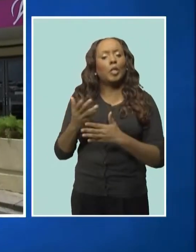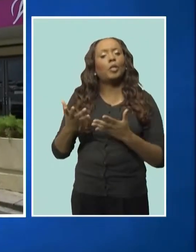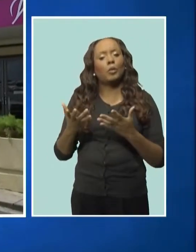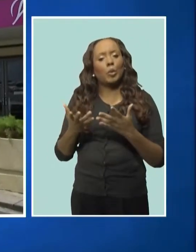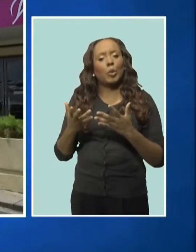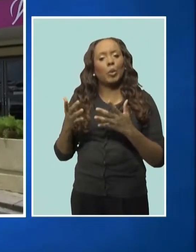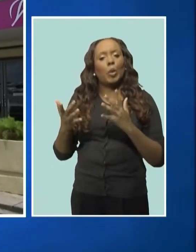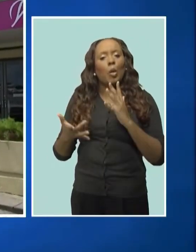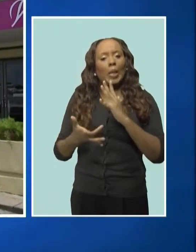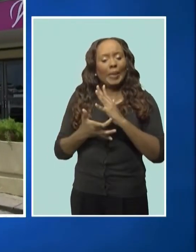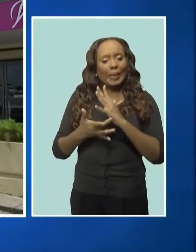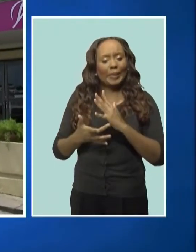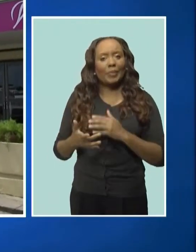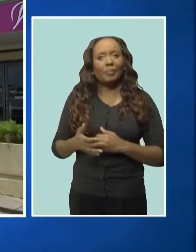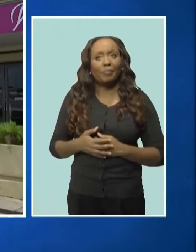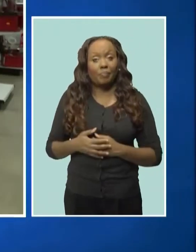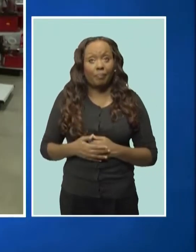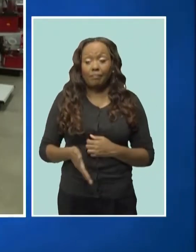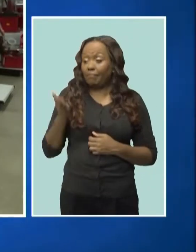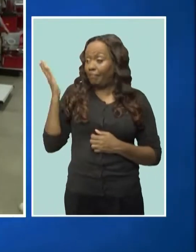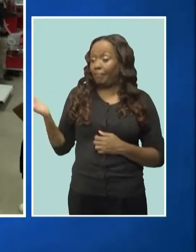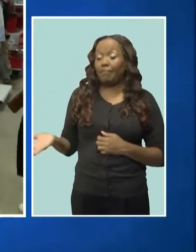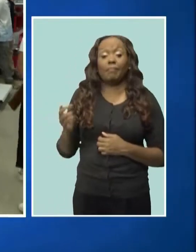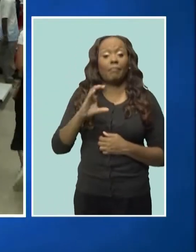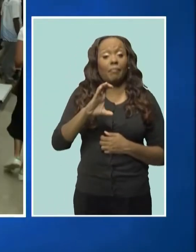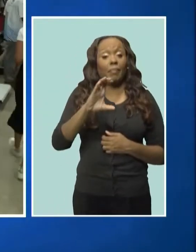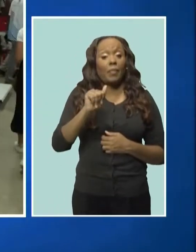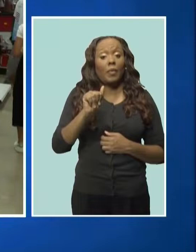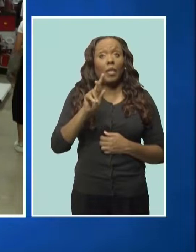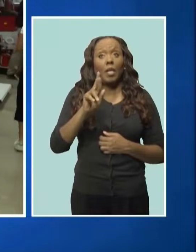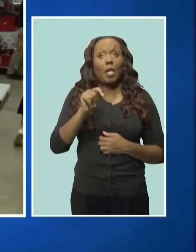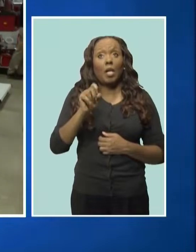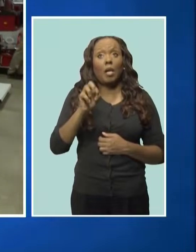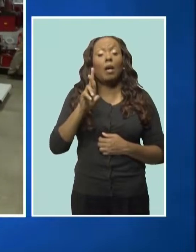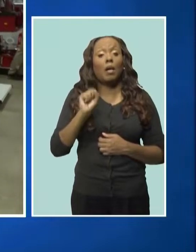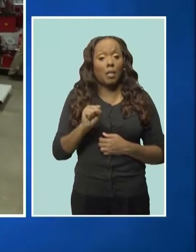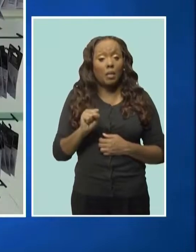at Carter's General Store in Wildy, Assistant Manager